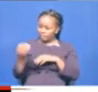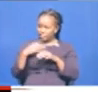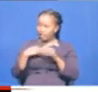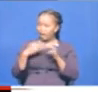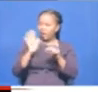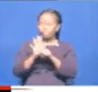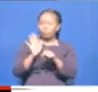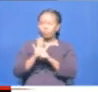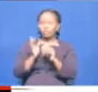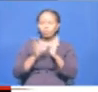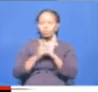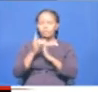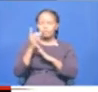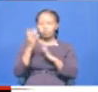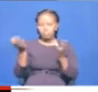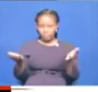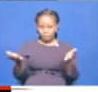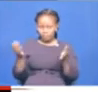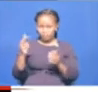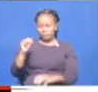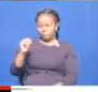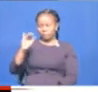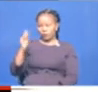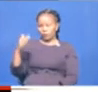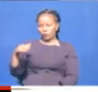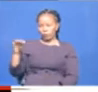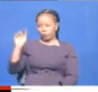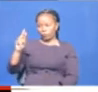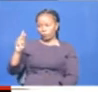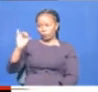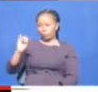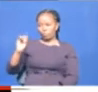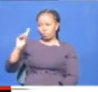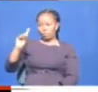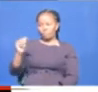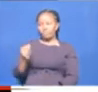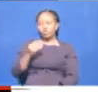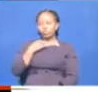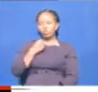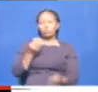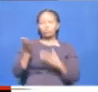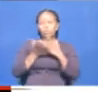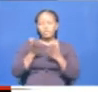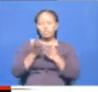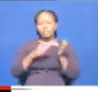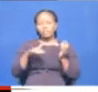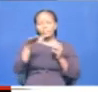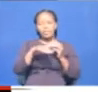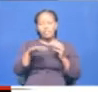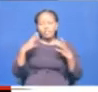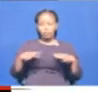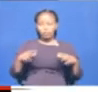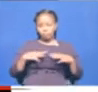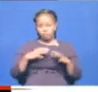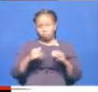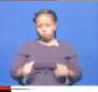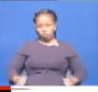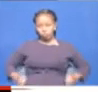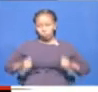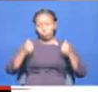is. Mivida is serving to provide a residential, a home for people within that urban